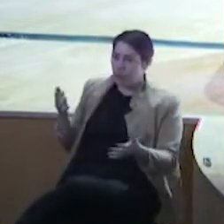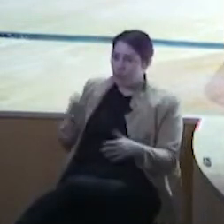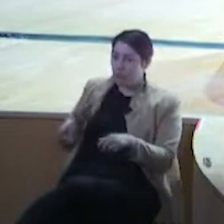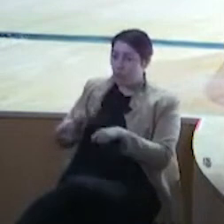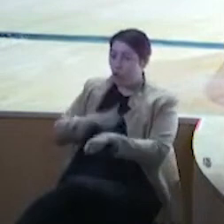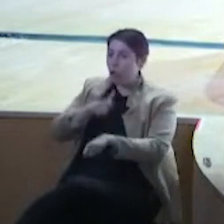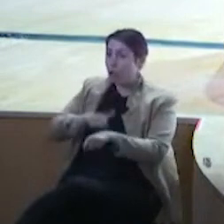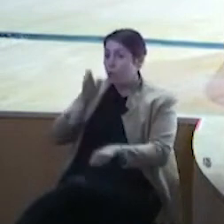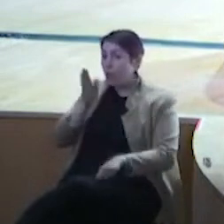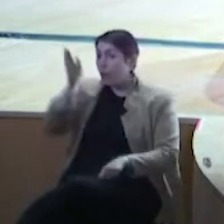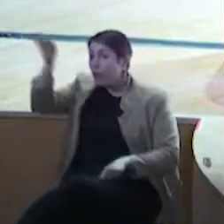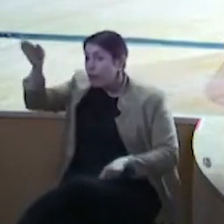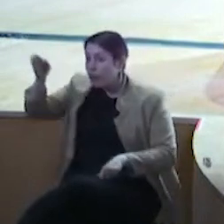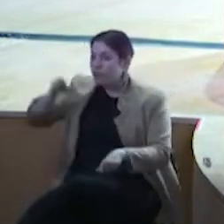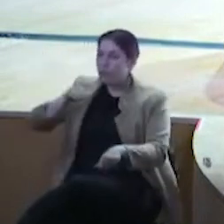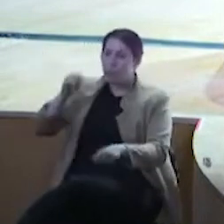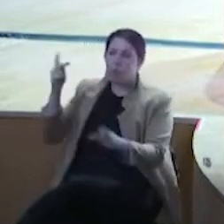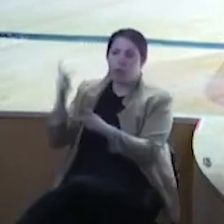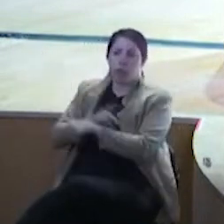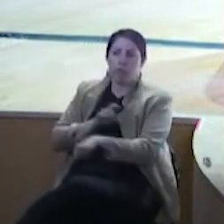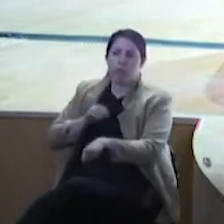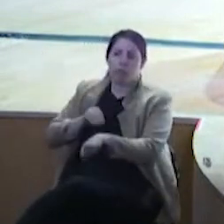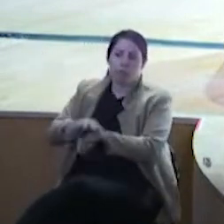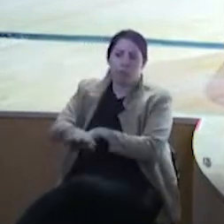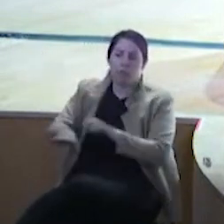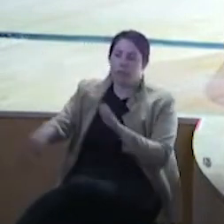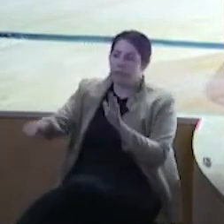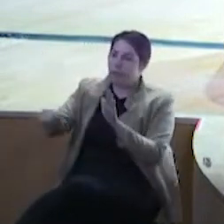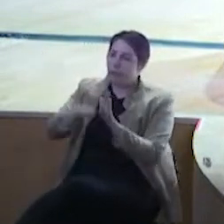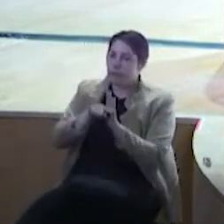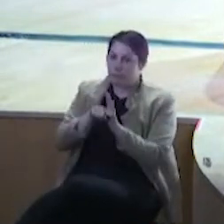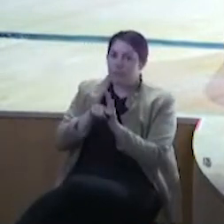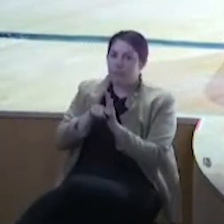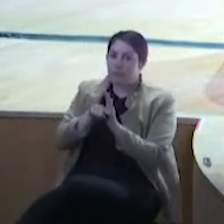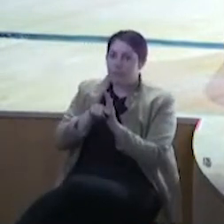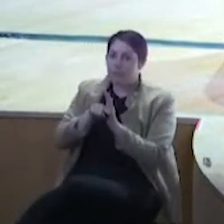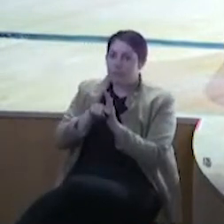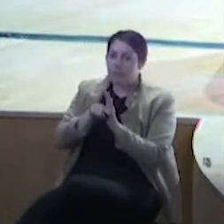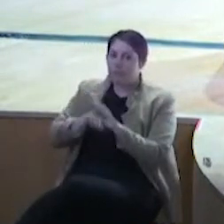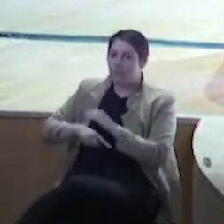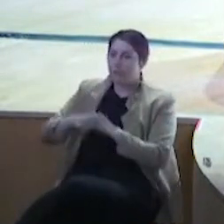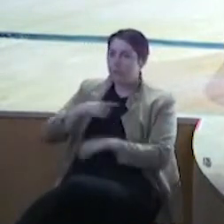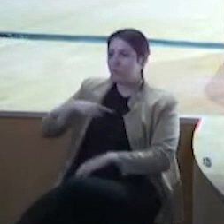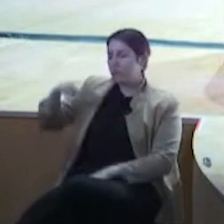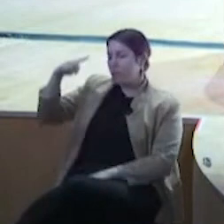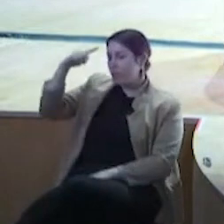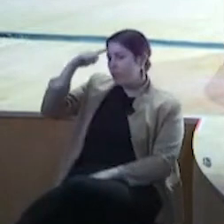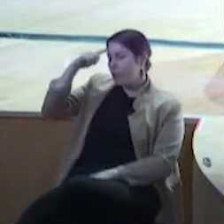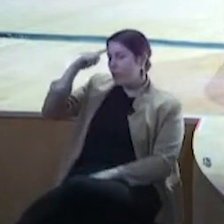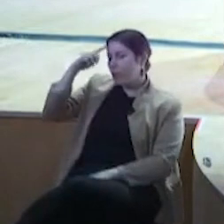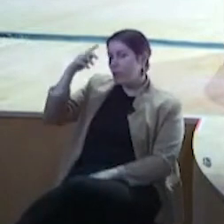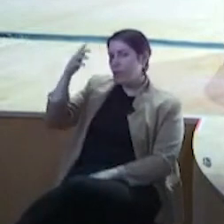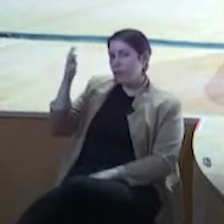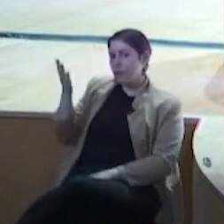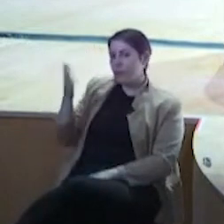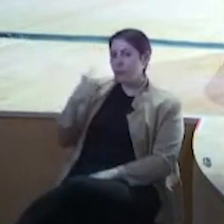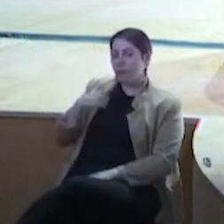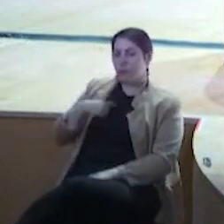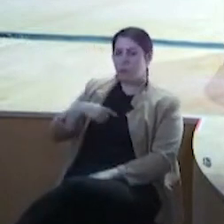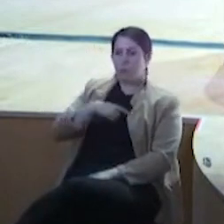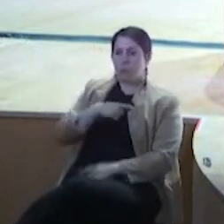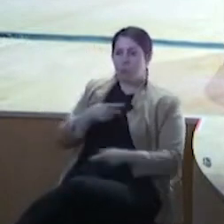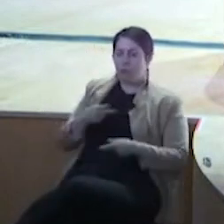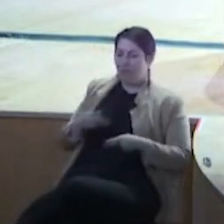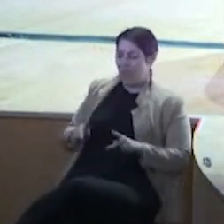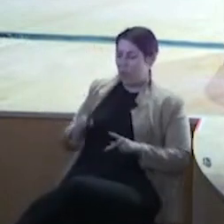term have had a negative effect. And I think that as we begin to allow